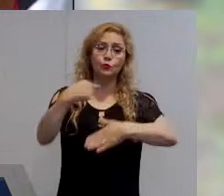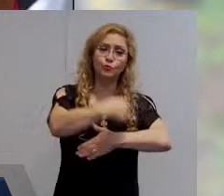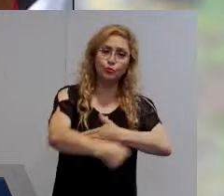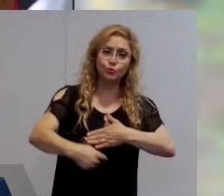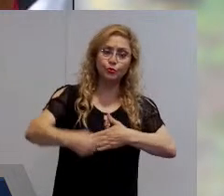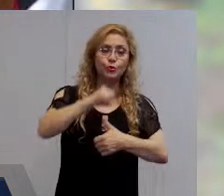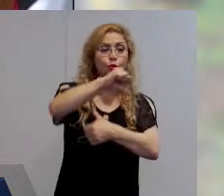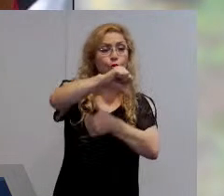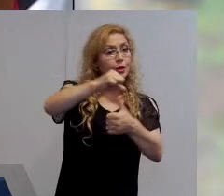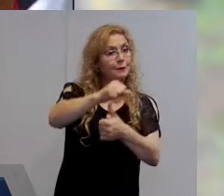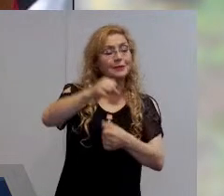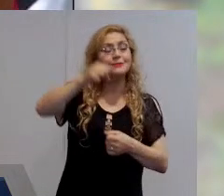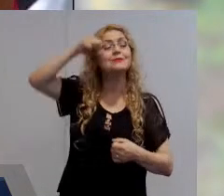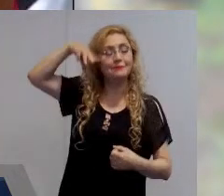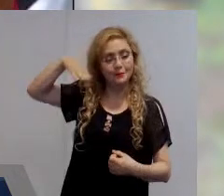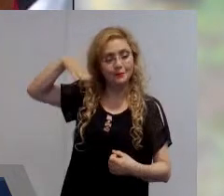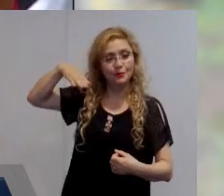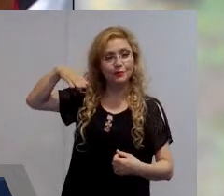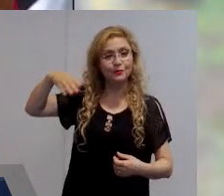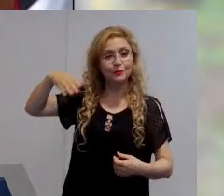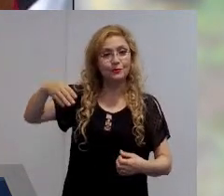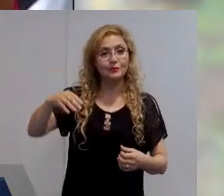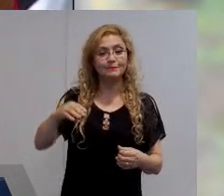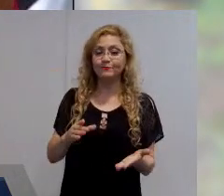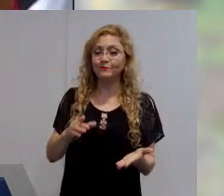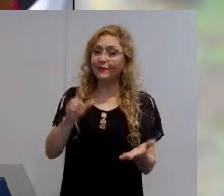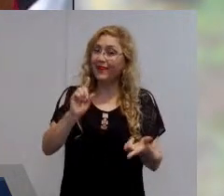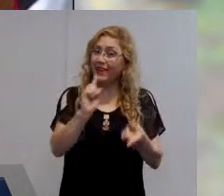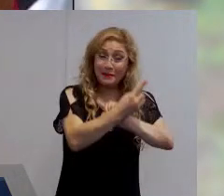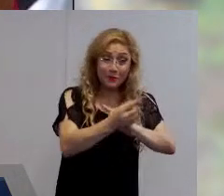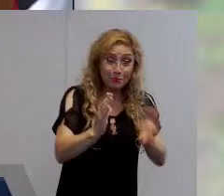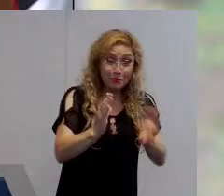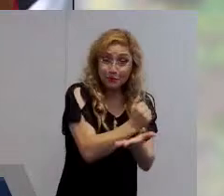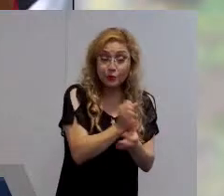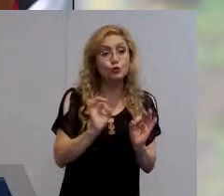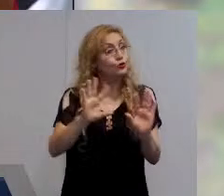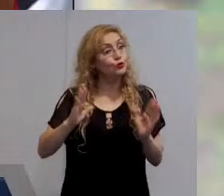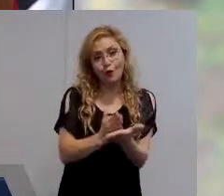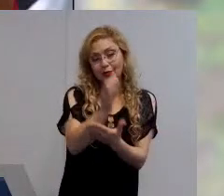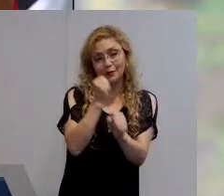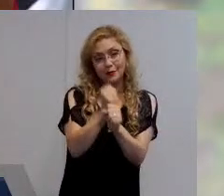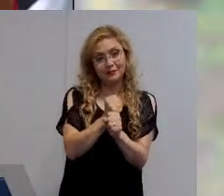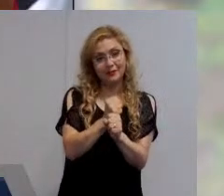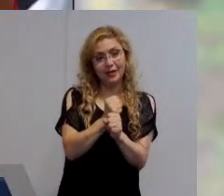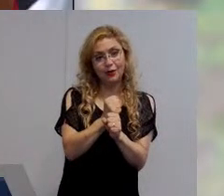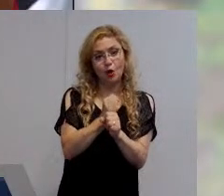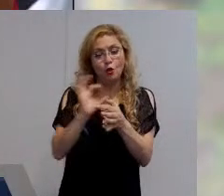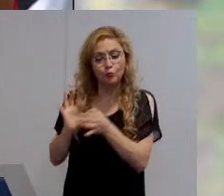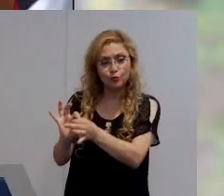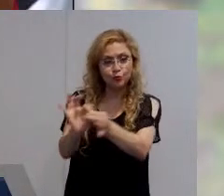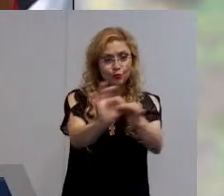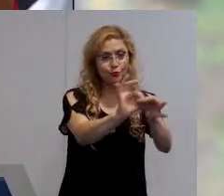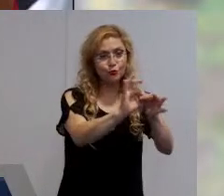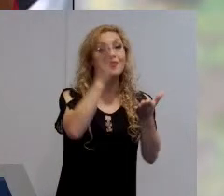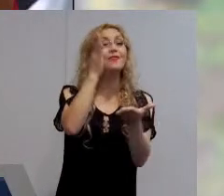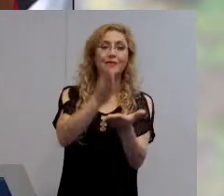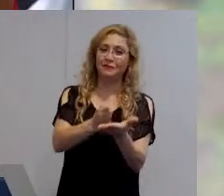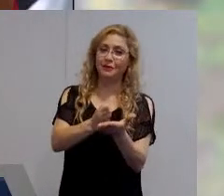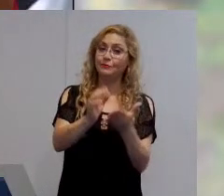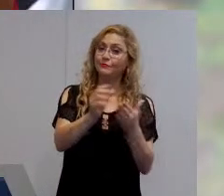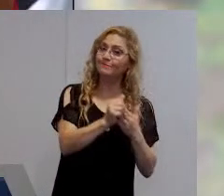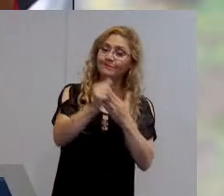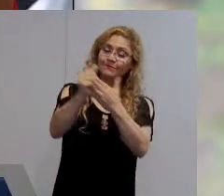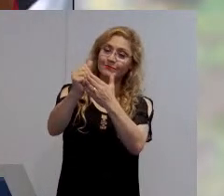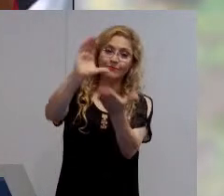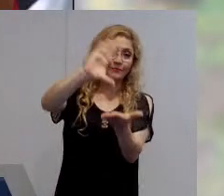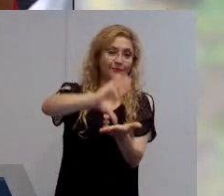are convinced that achieving these changes will only be possible through collaborative work that must